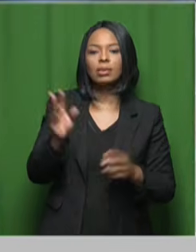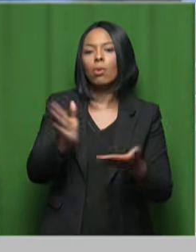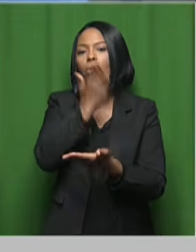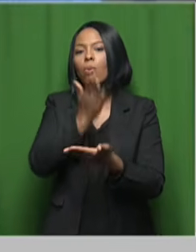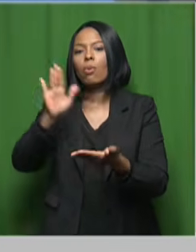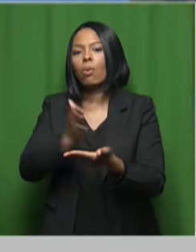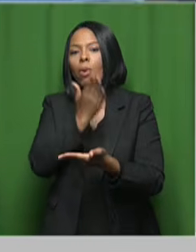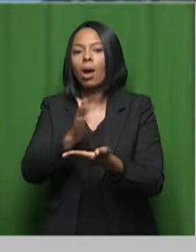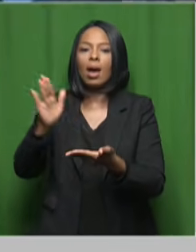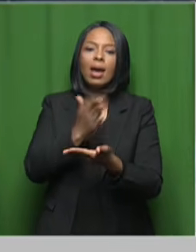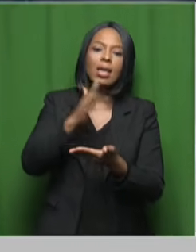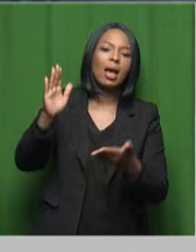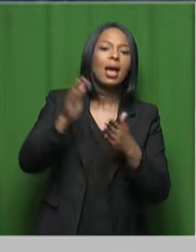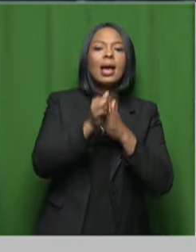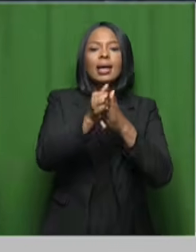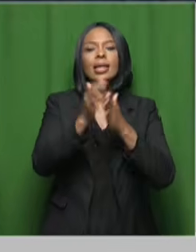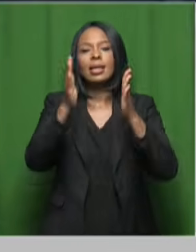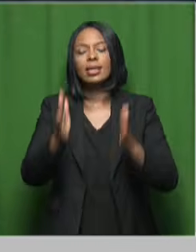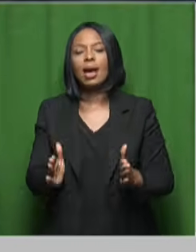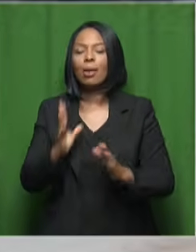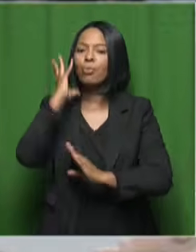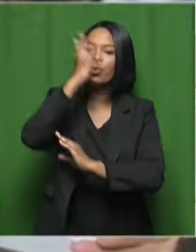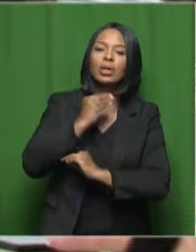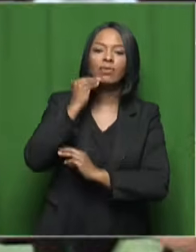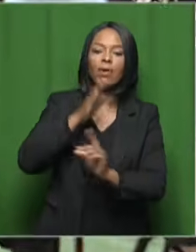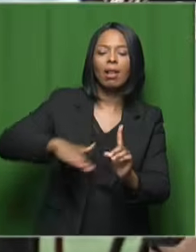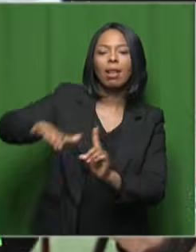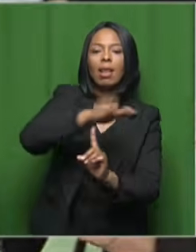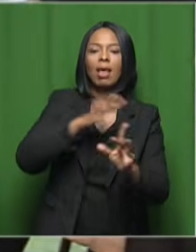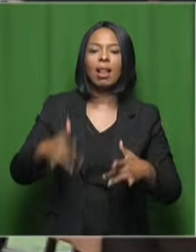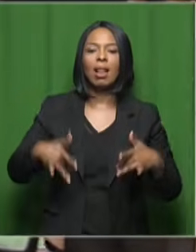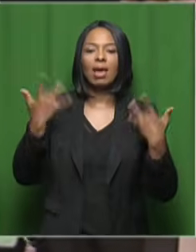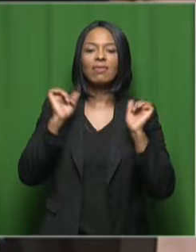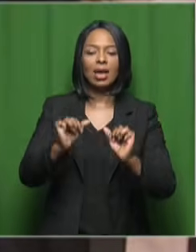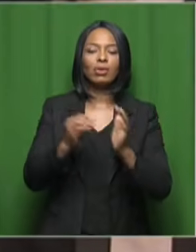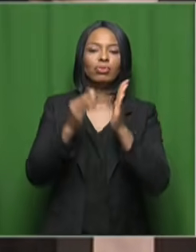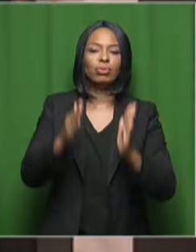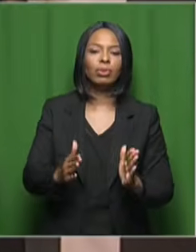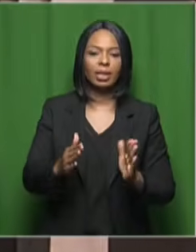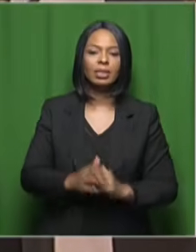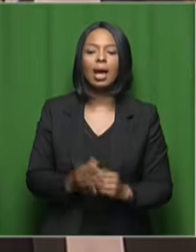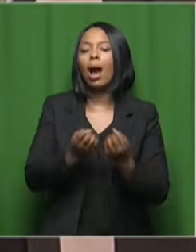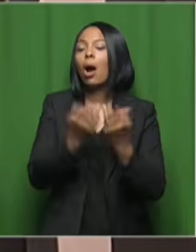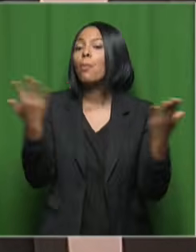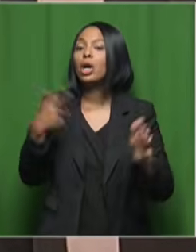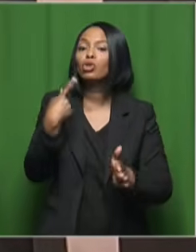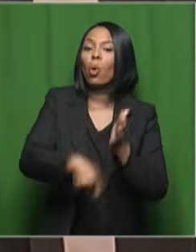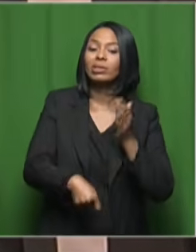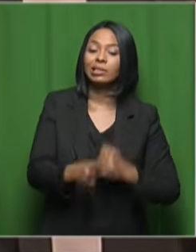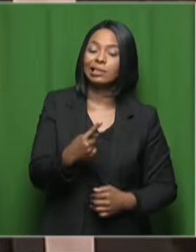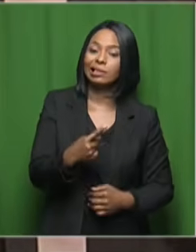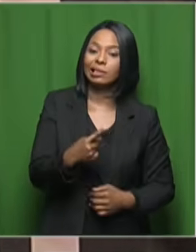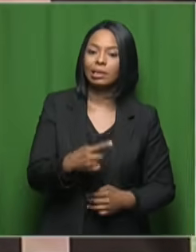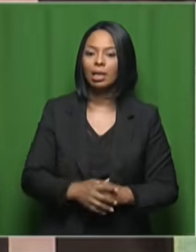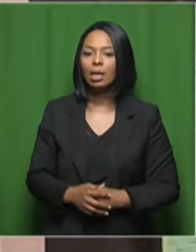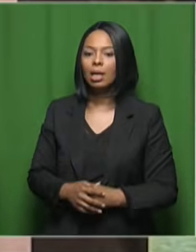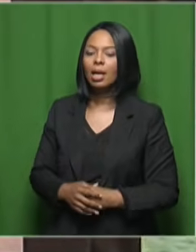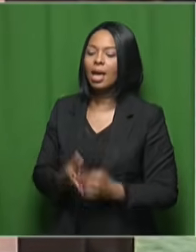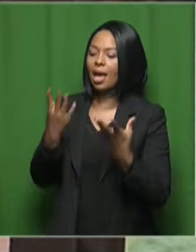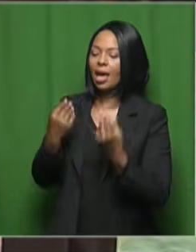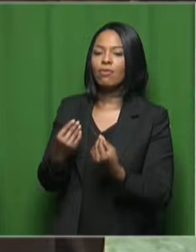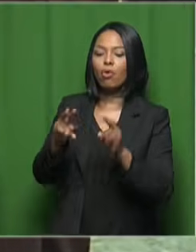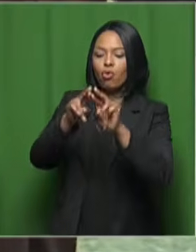been cheerleaders, dancing. I mean, it's a beautiful student life. How much does something like this cost? We have different room